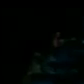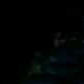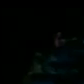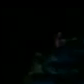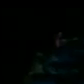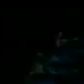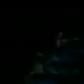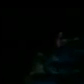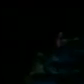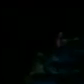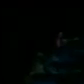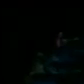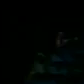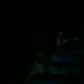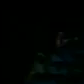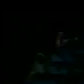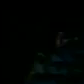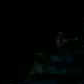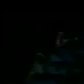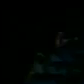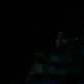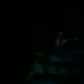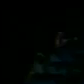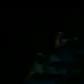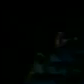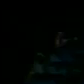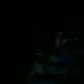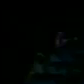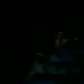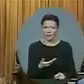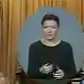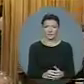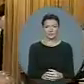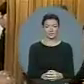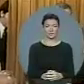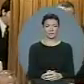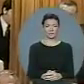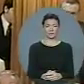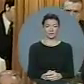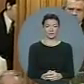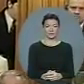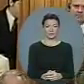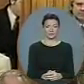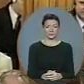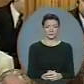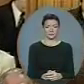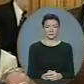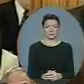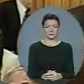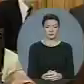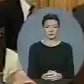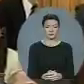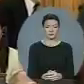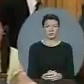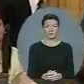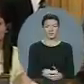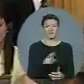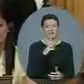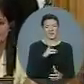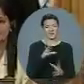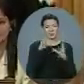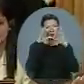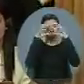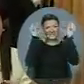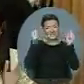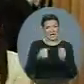here about his country, about his government being accepted as straight fact back in Canada. Mr. Speaker, this is disgusting. We support the